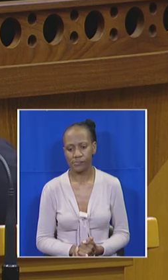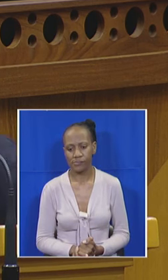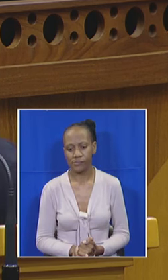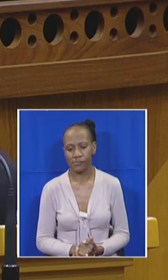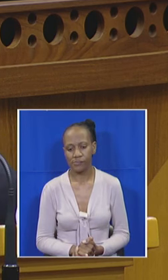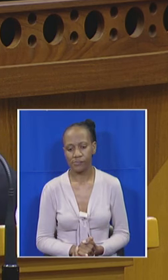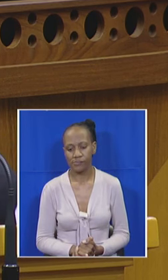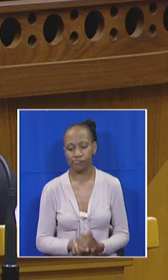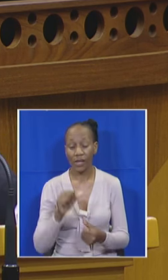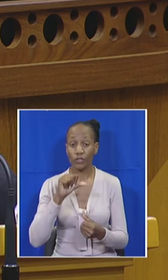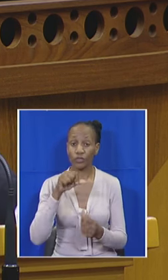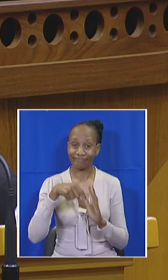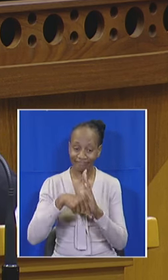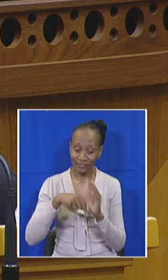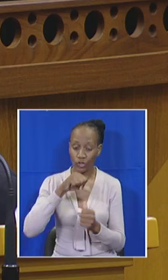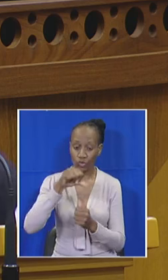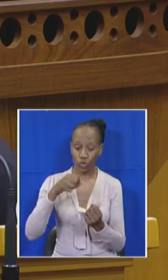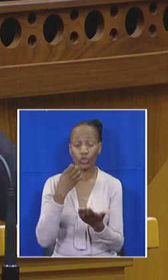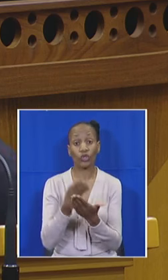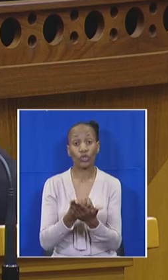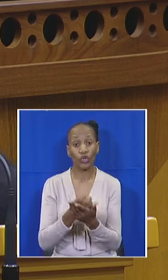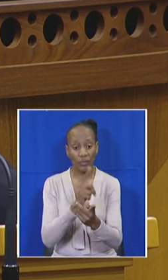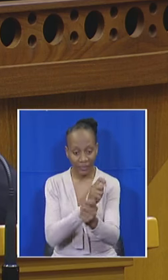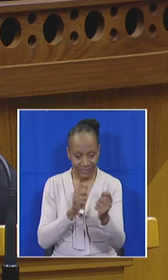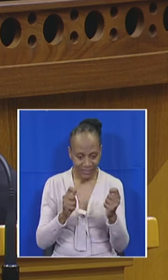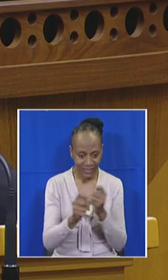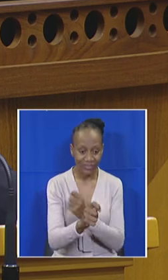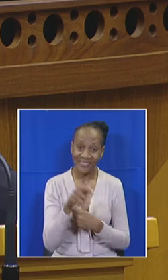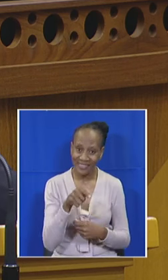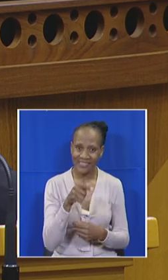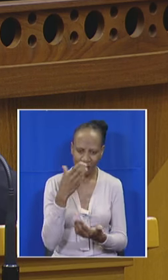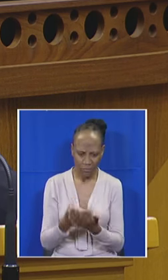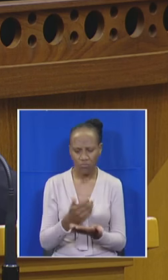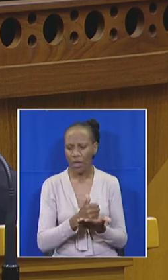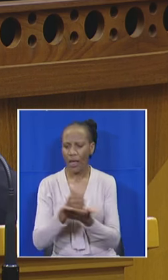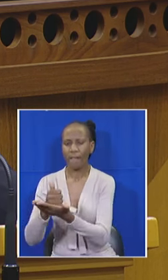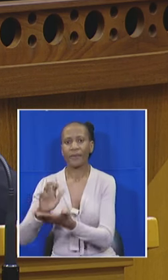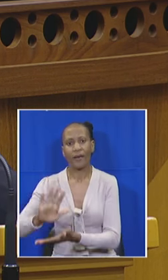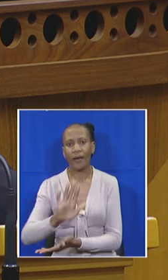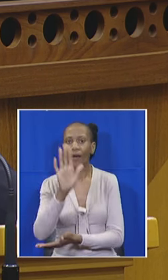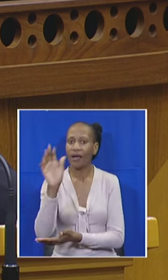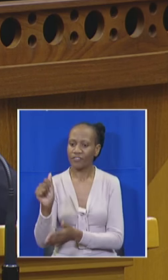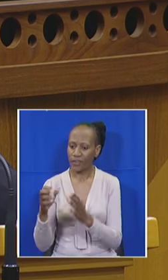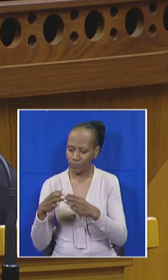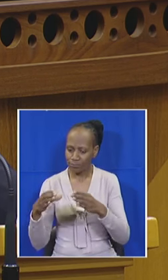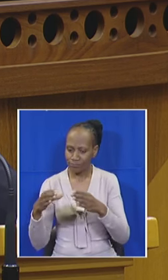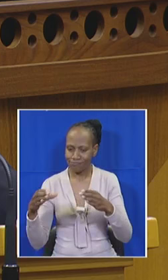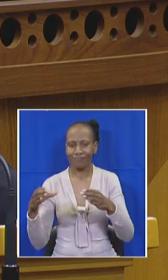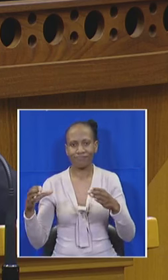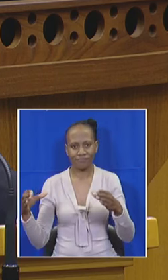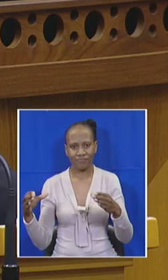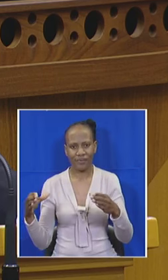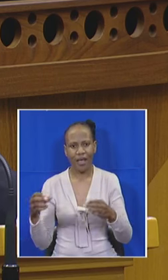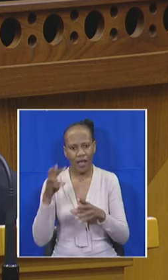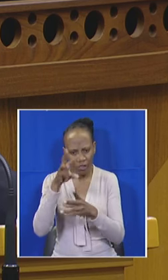Radical socio-economic transformation will help us to grow the economy in an inclusive